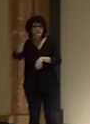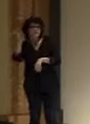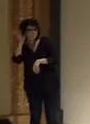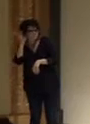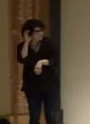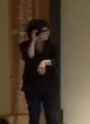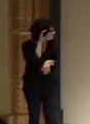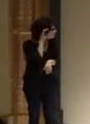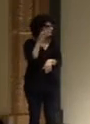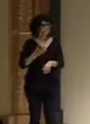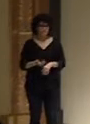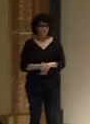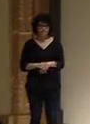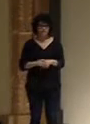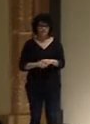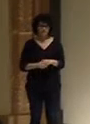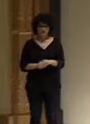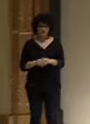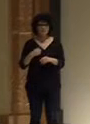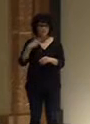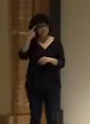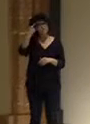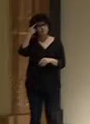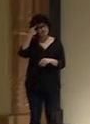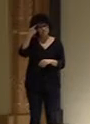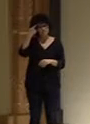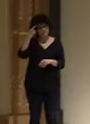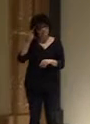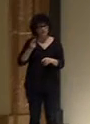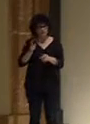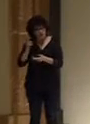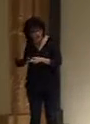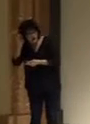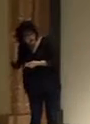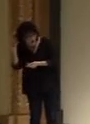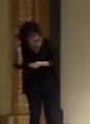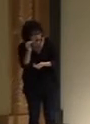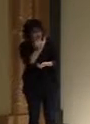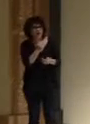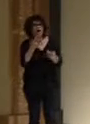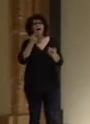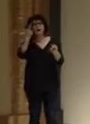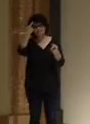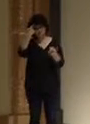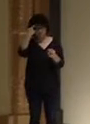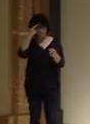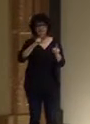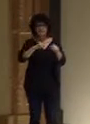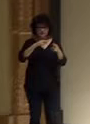I invite you to listen to the voices coming from the other centers than your